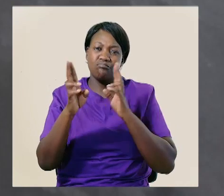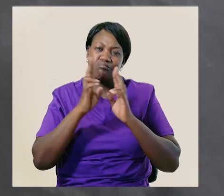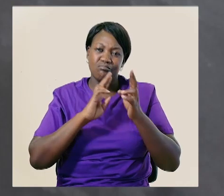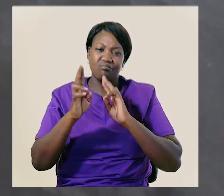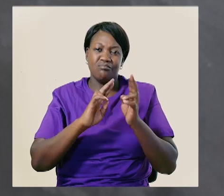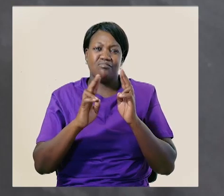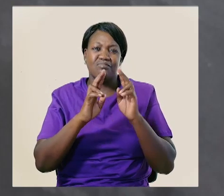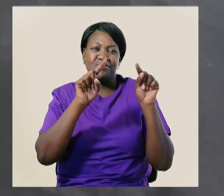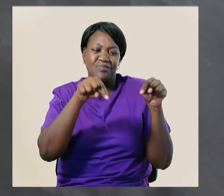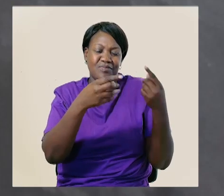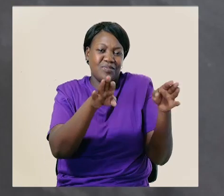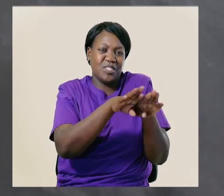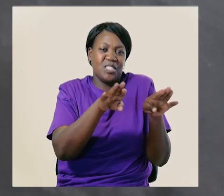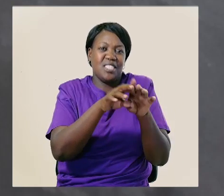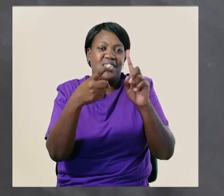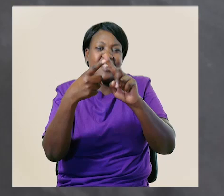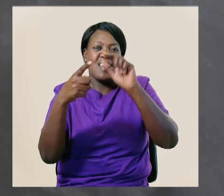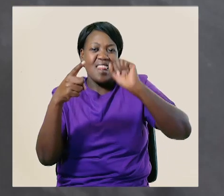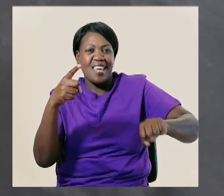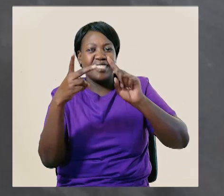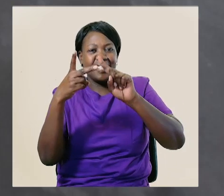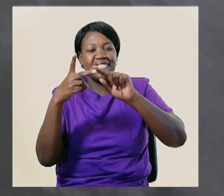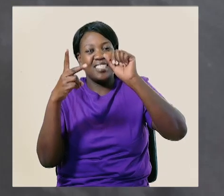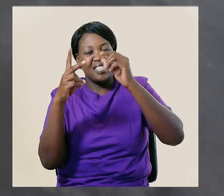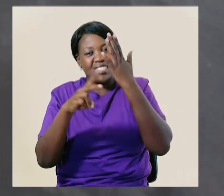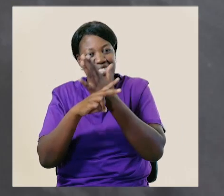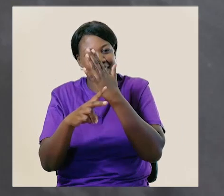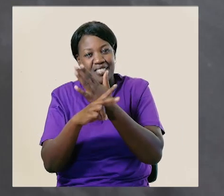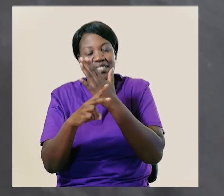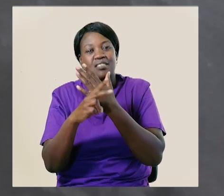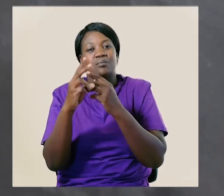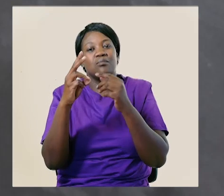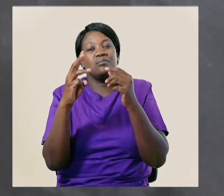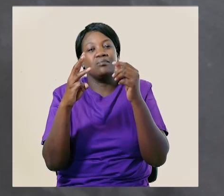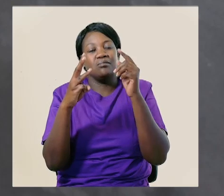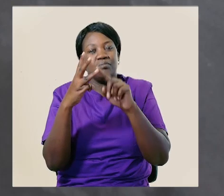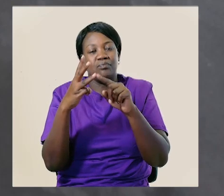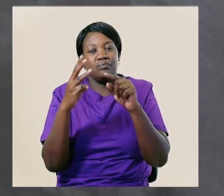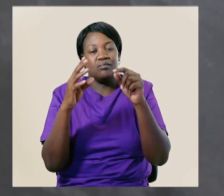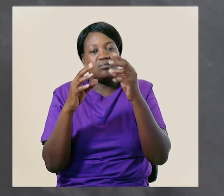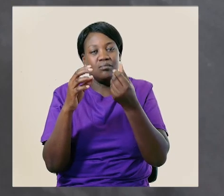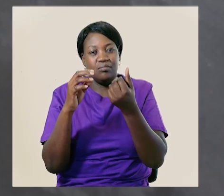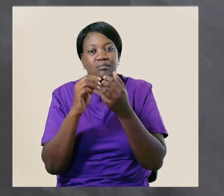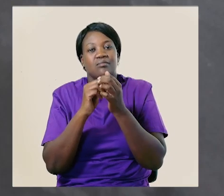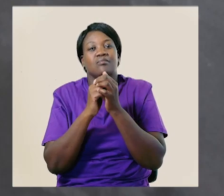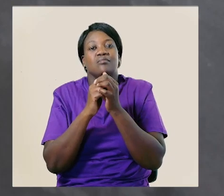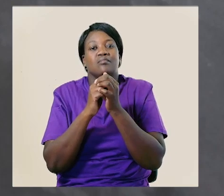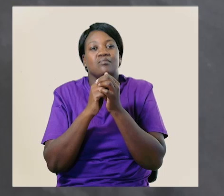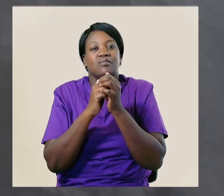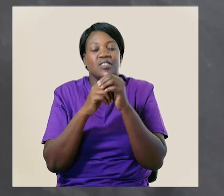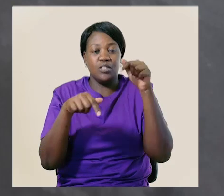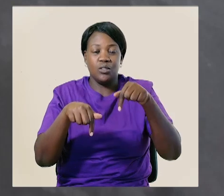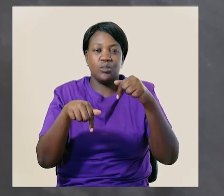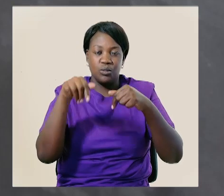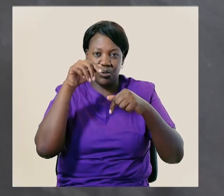the factors of production: land, labor, capital, and enterprise. Our learning objectives for you that at the end of